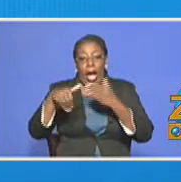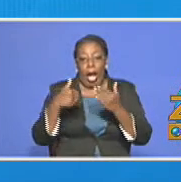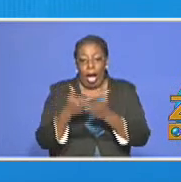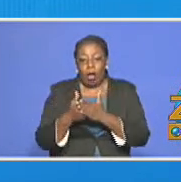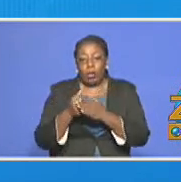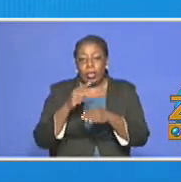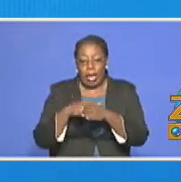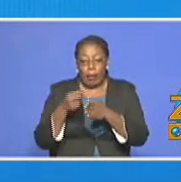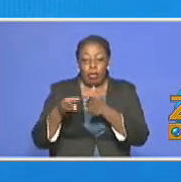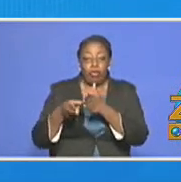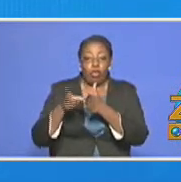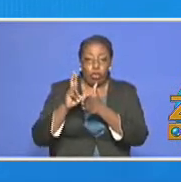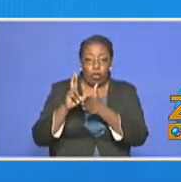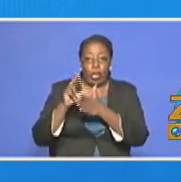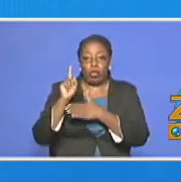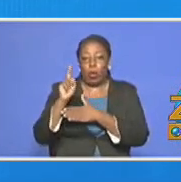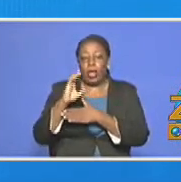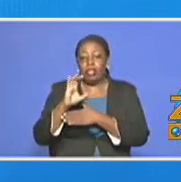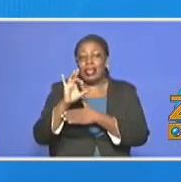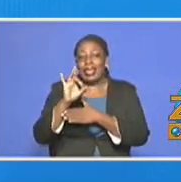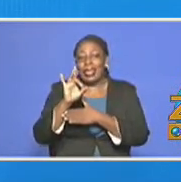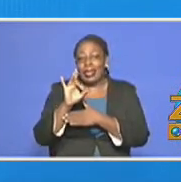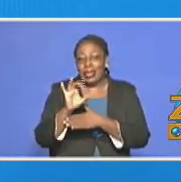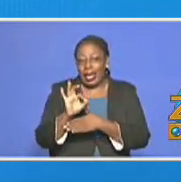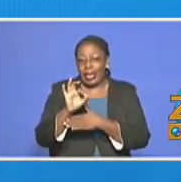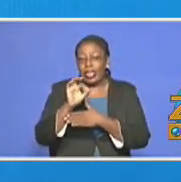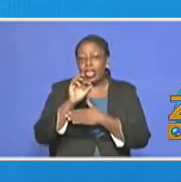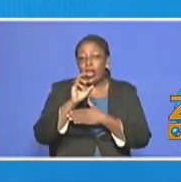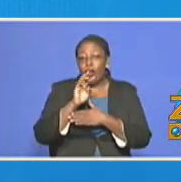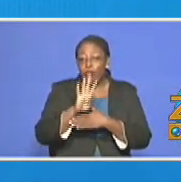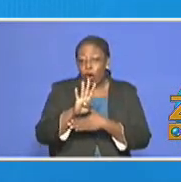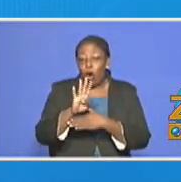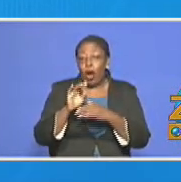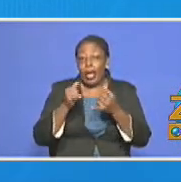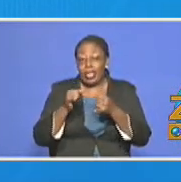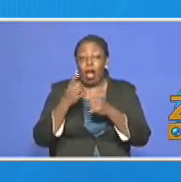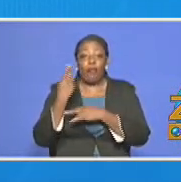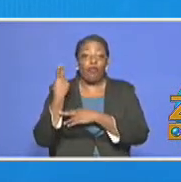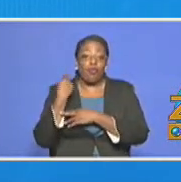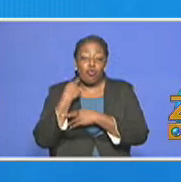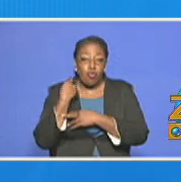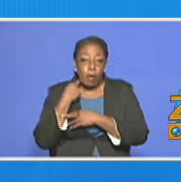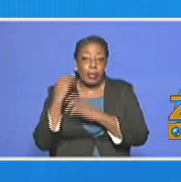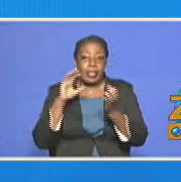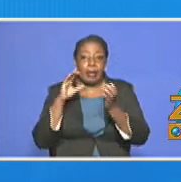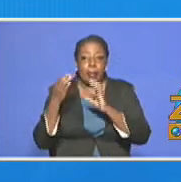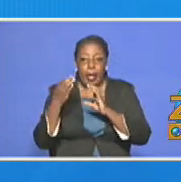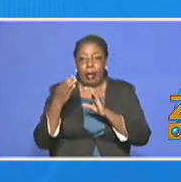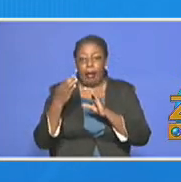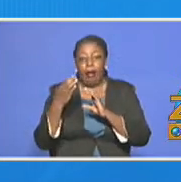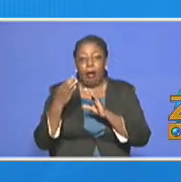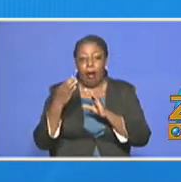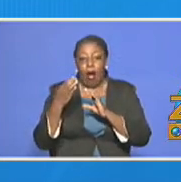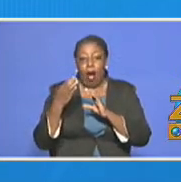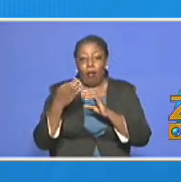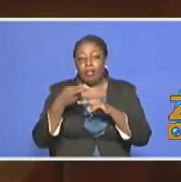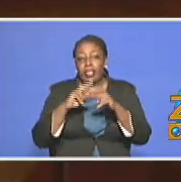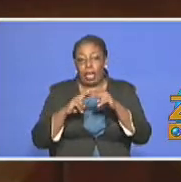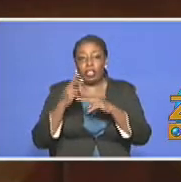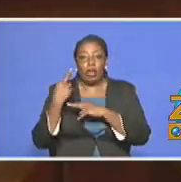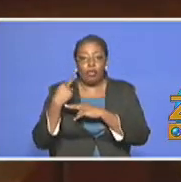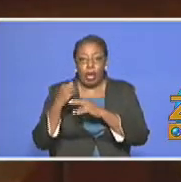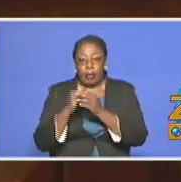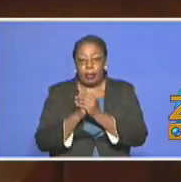under review, there were 194 incidents of rape. This compared to 438, a reduction by some